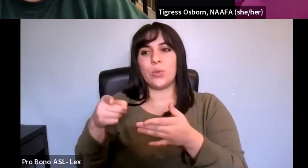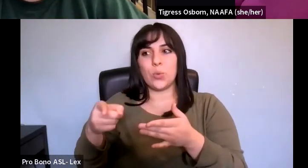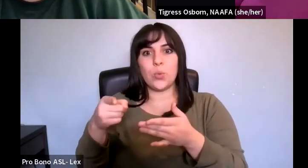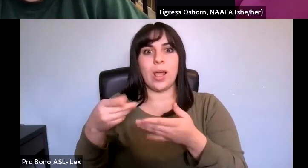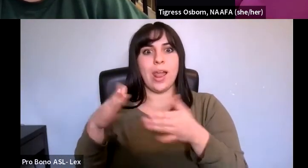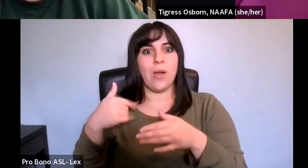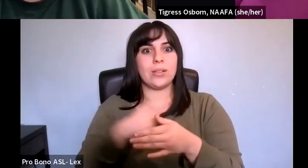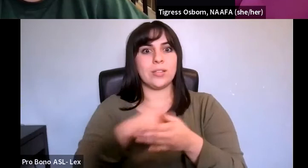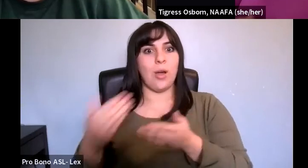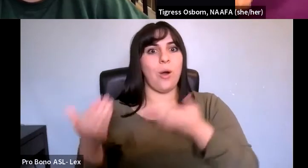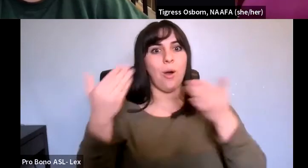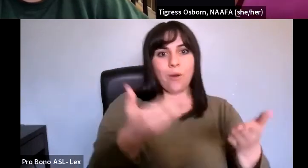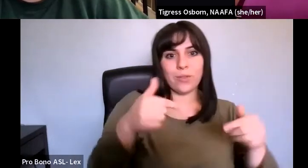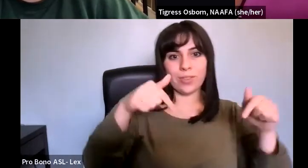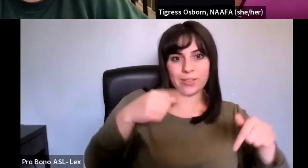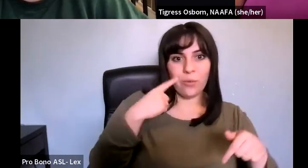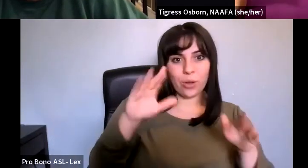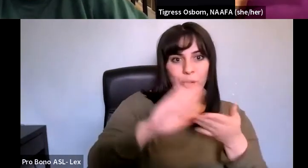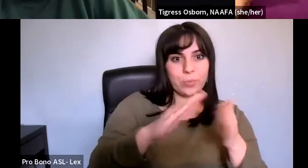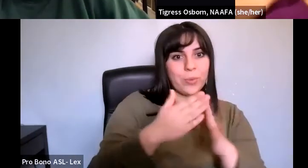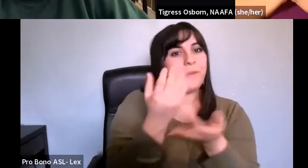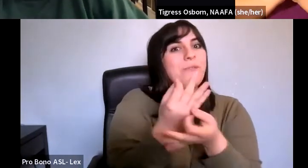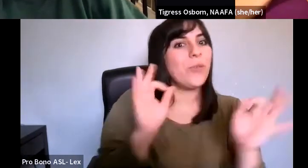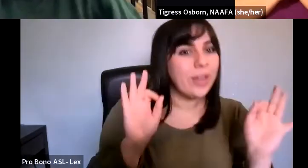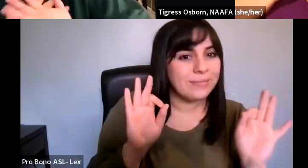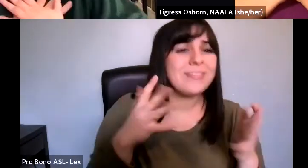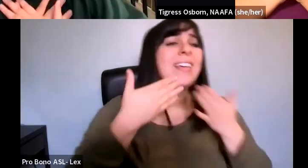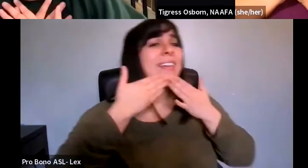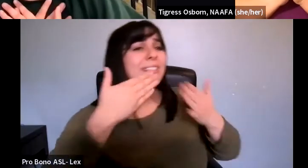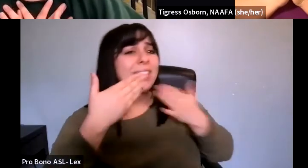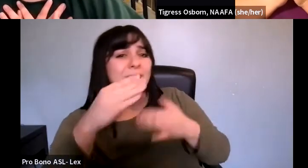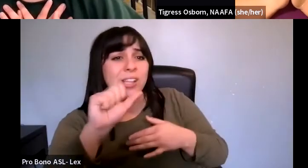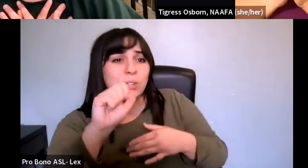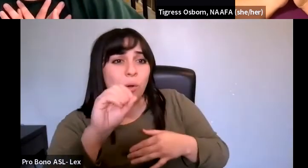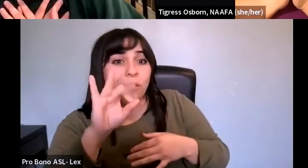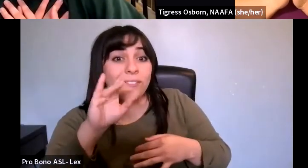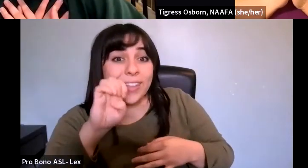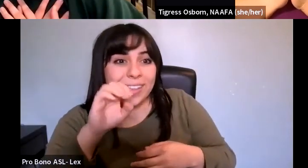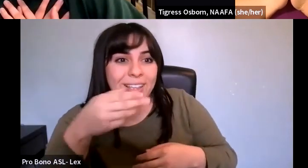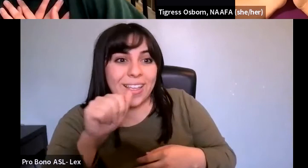of charge. And we thank Sofie Hagen for joining us today.